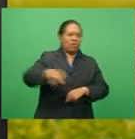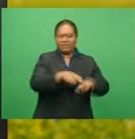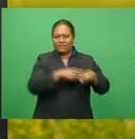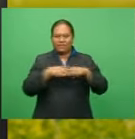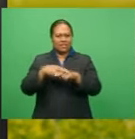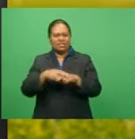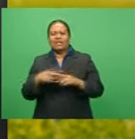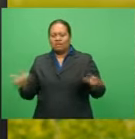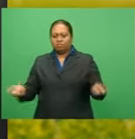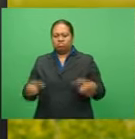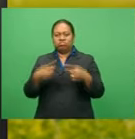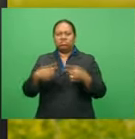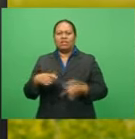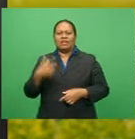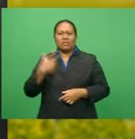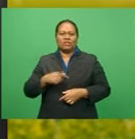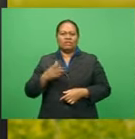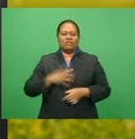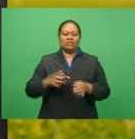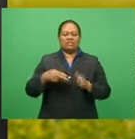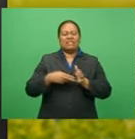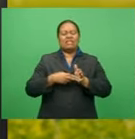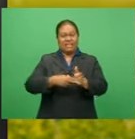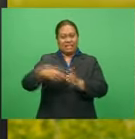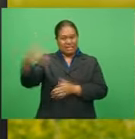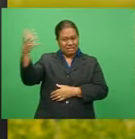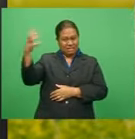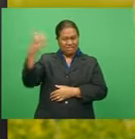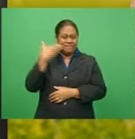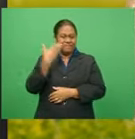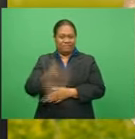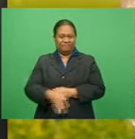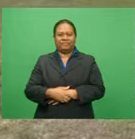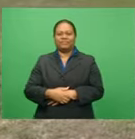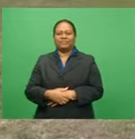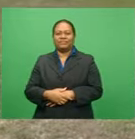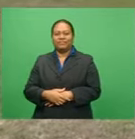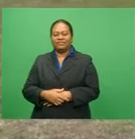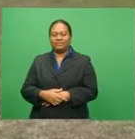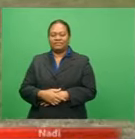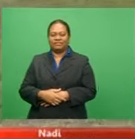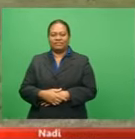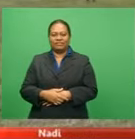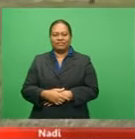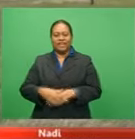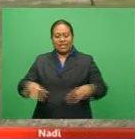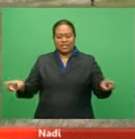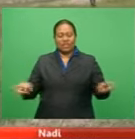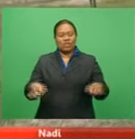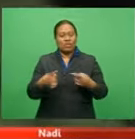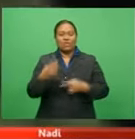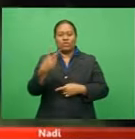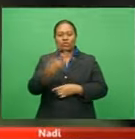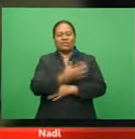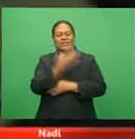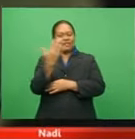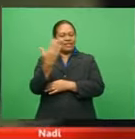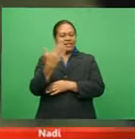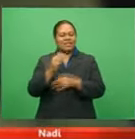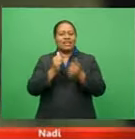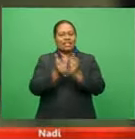battle it out under the scorching Nandi heat. Felipe Naikaso has more. The competition during the two-day event was